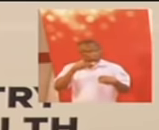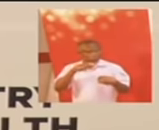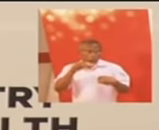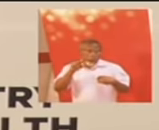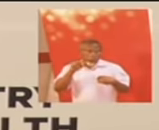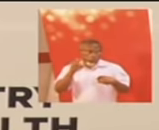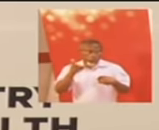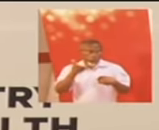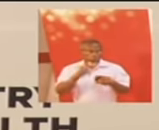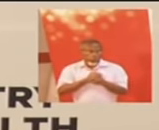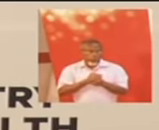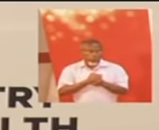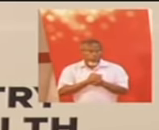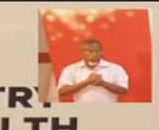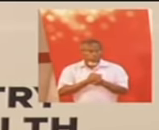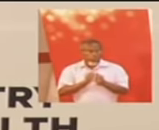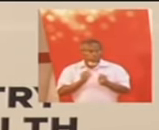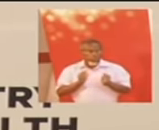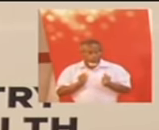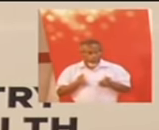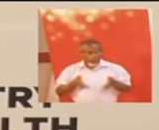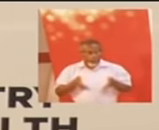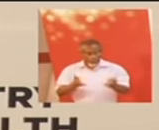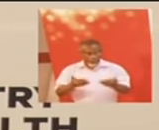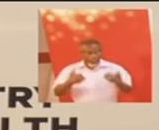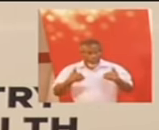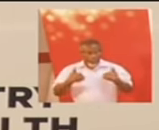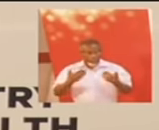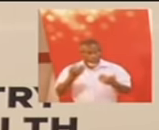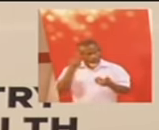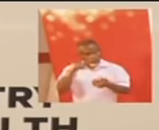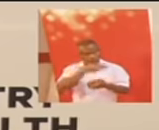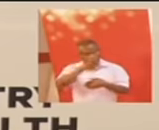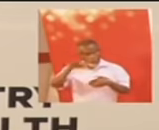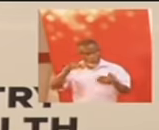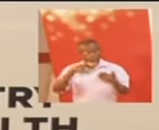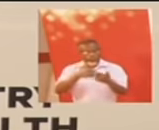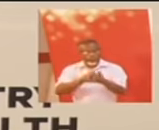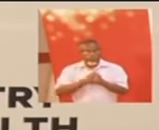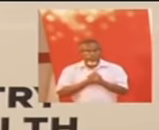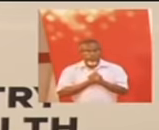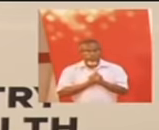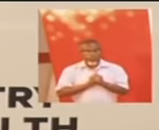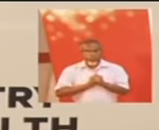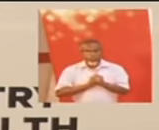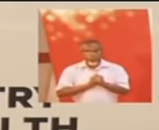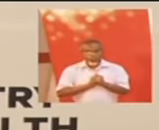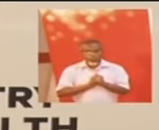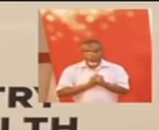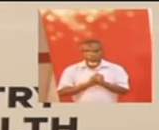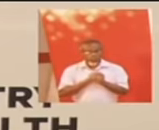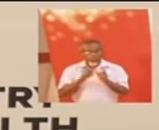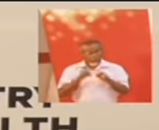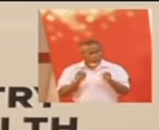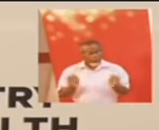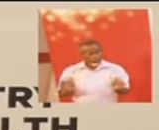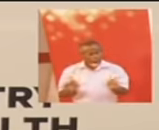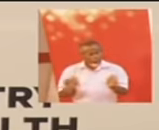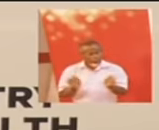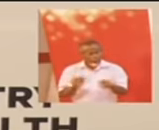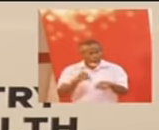public needs to be a little more robust for us to get the numbers of vaccines delivered to the people as quickly as we